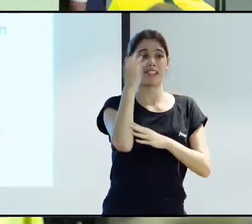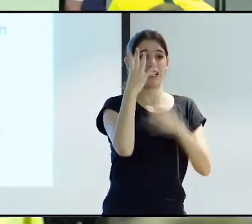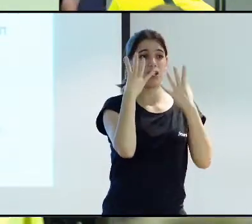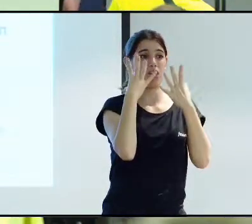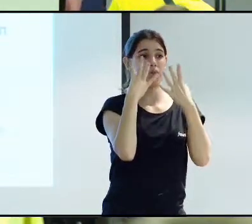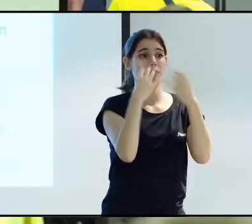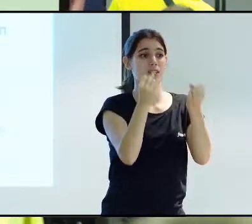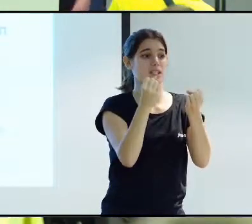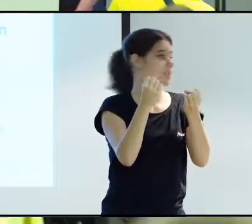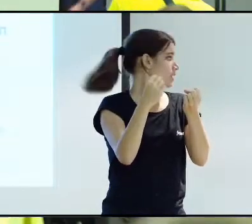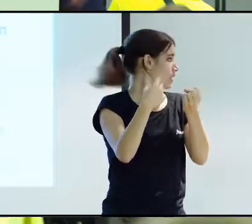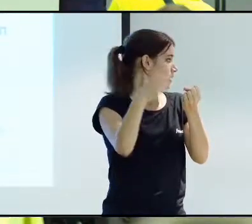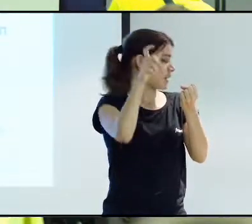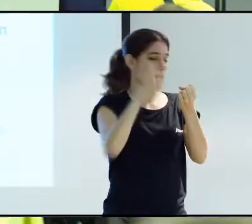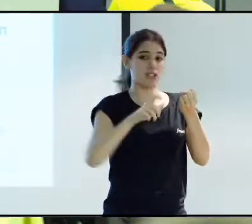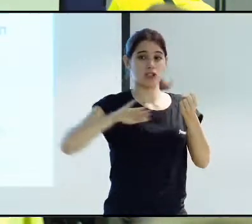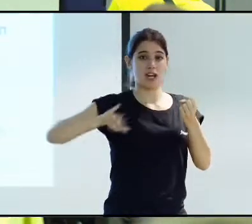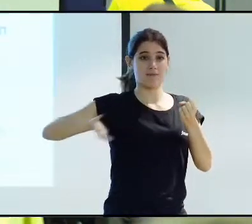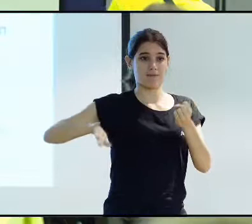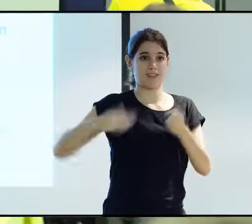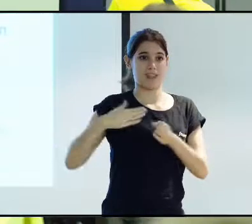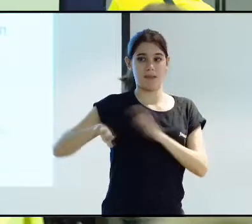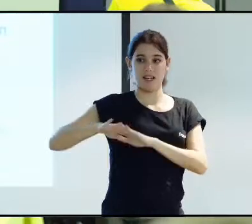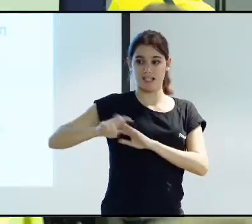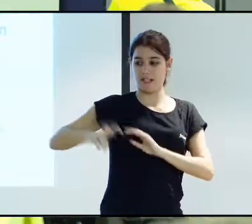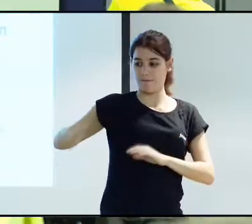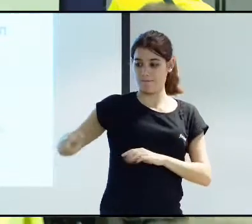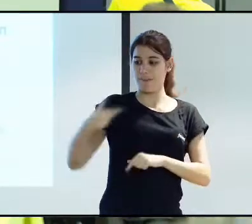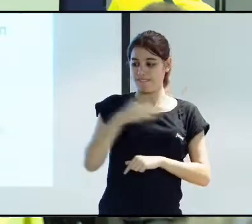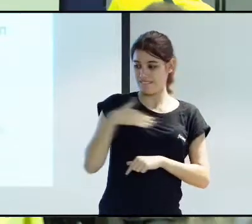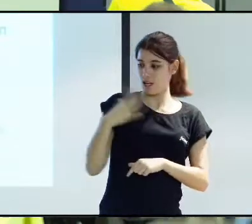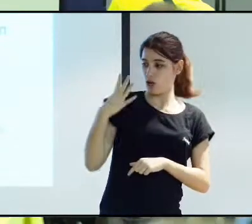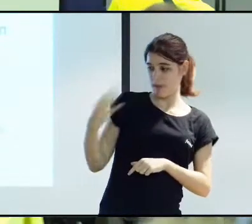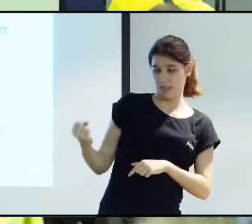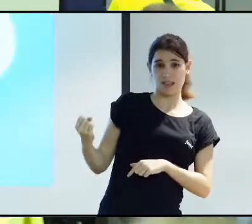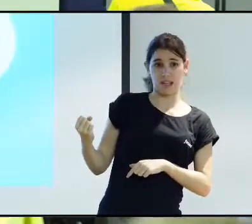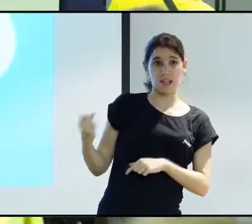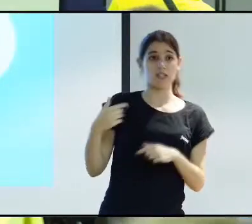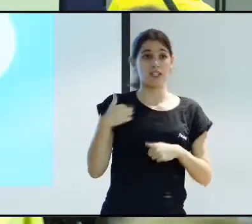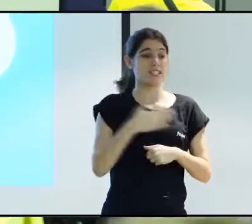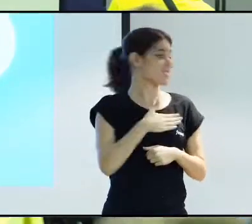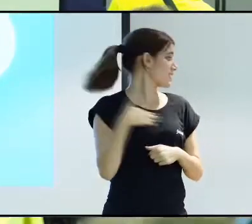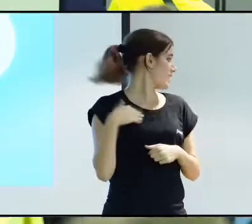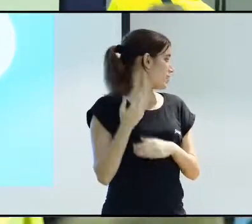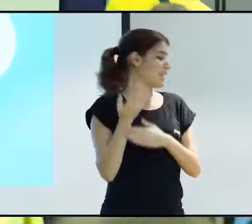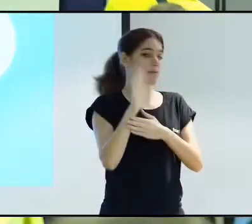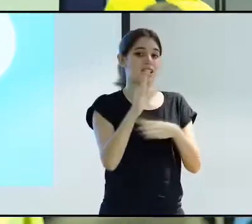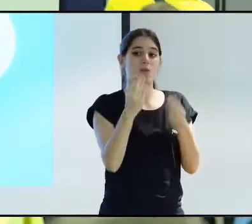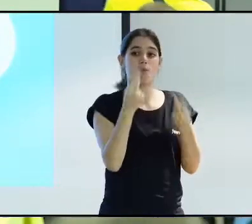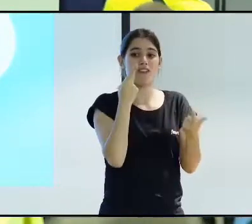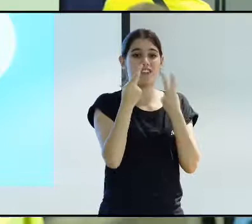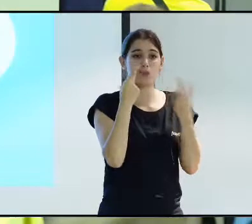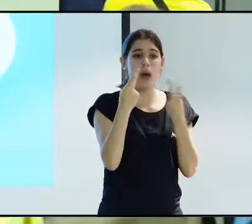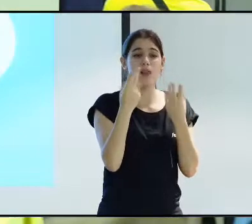want the person sitting here at my right to understand me particularly. So I have tried to